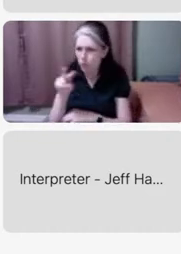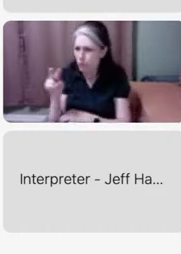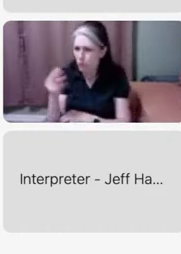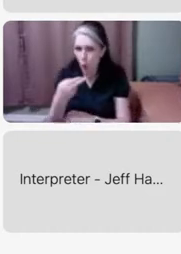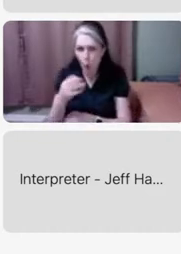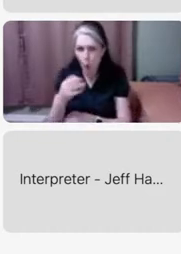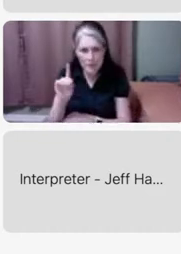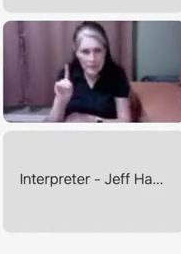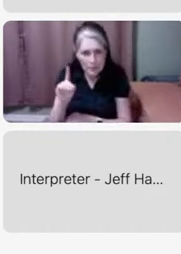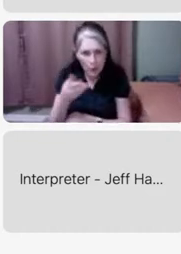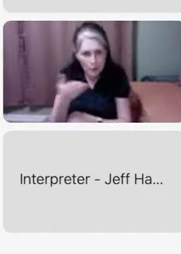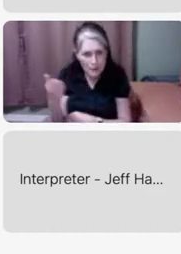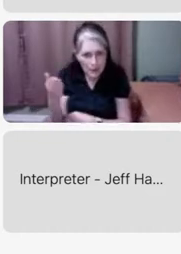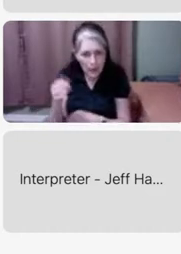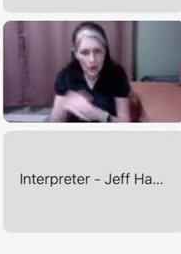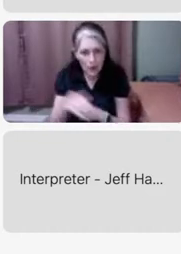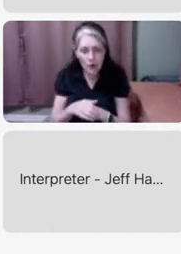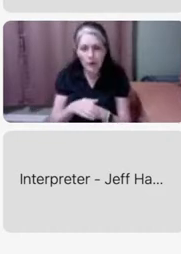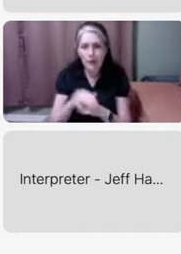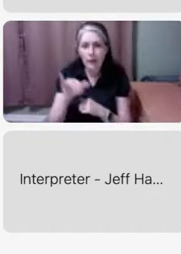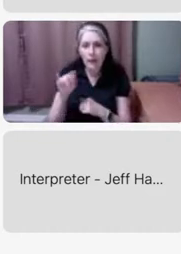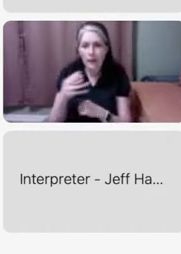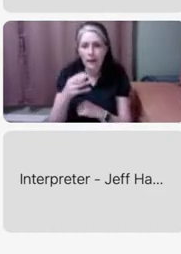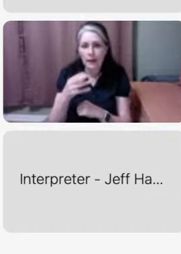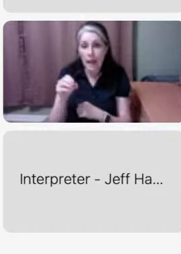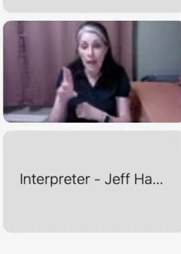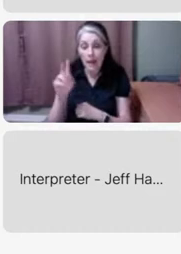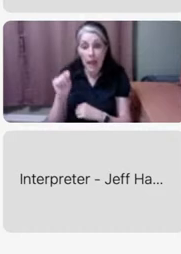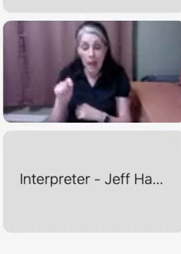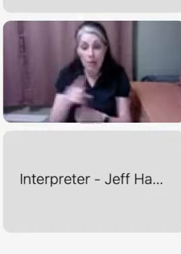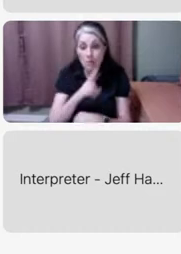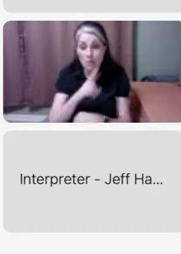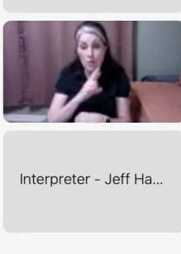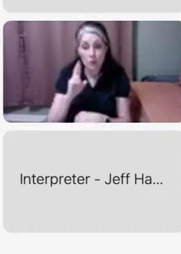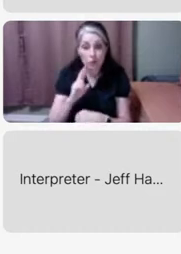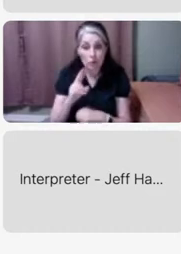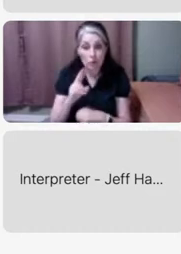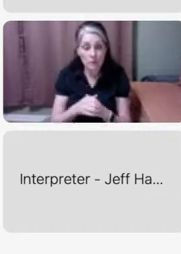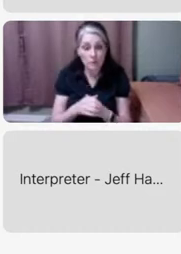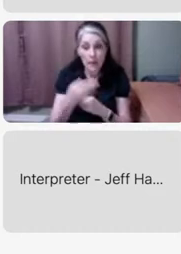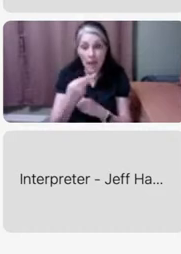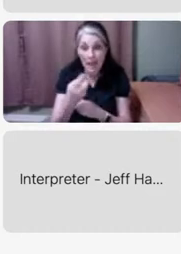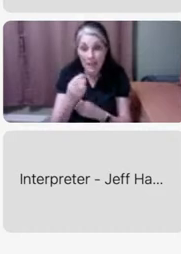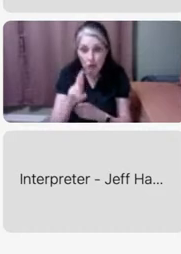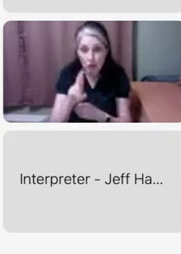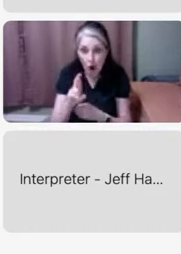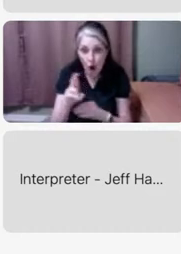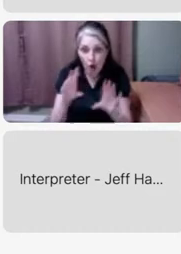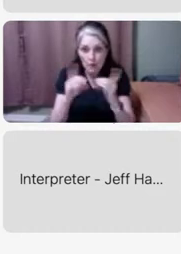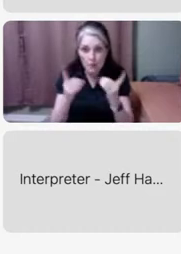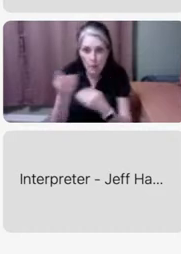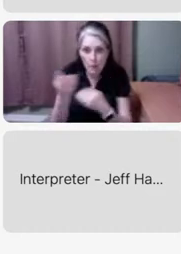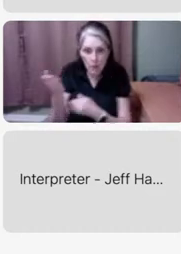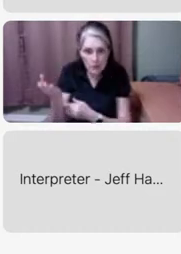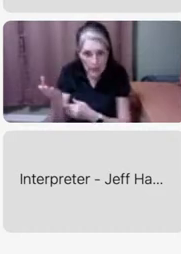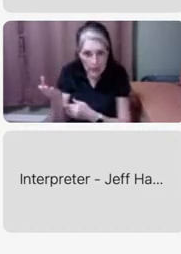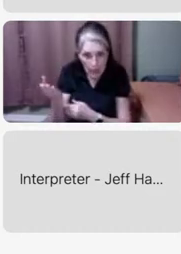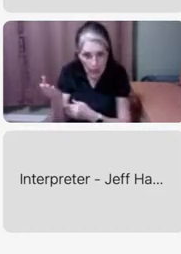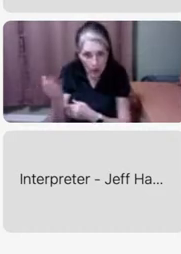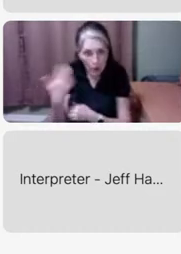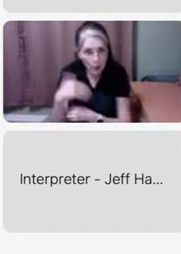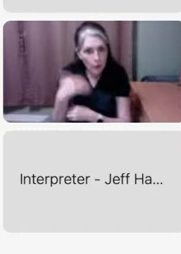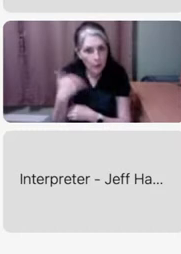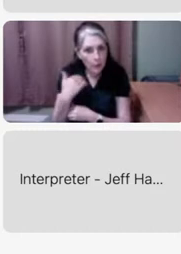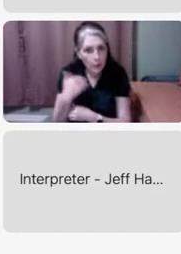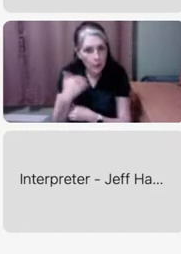see in and i was there our hdr department was there i mean it was there was many others the the